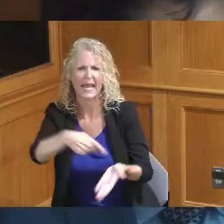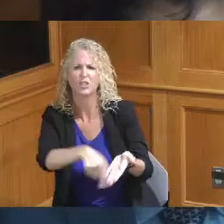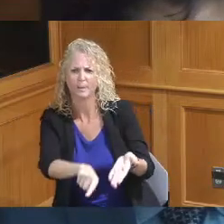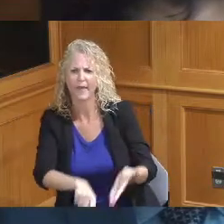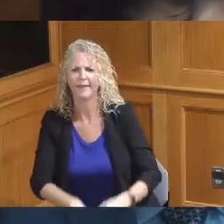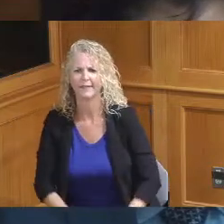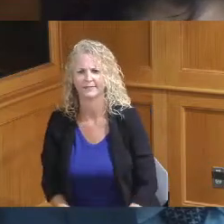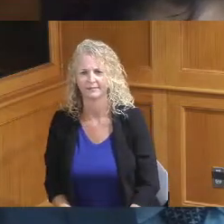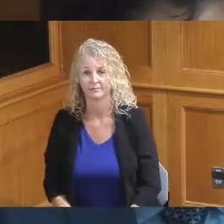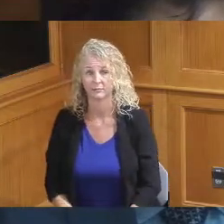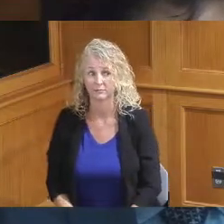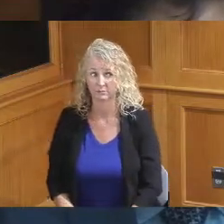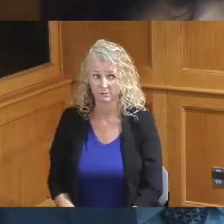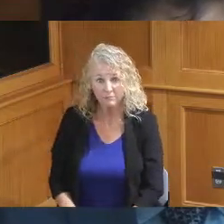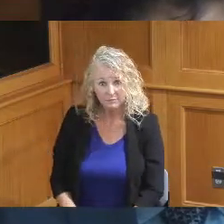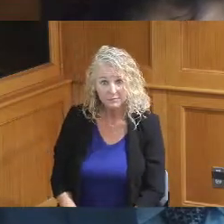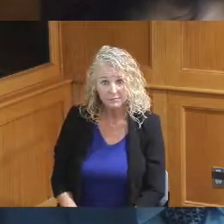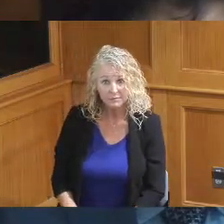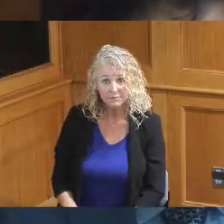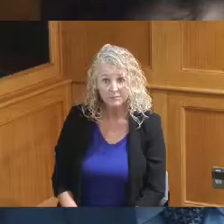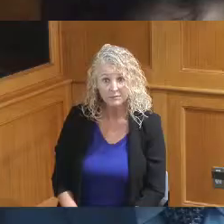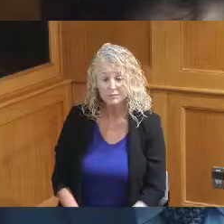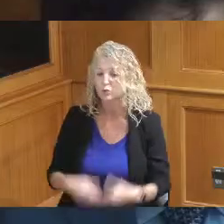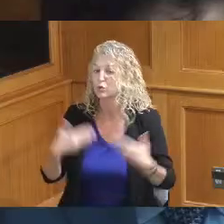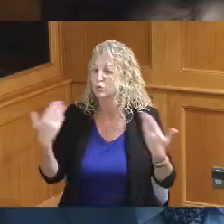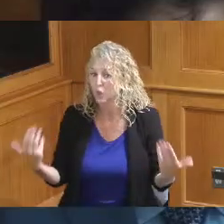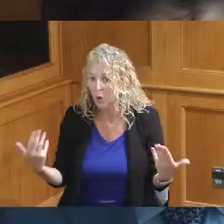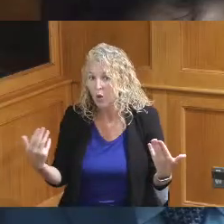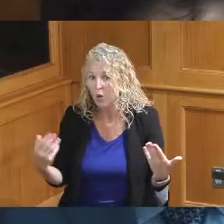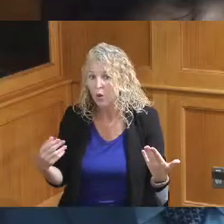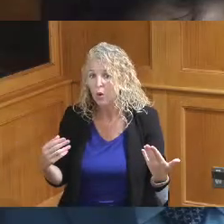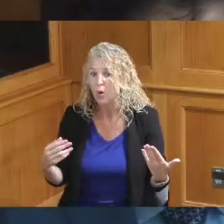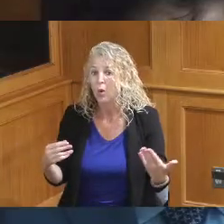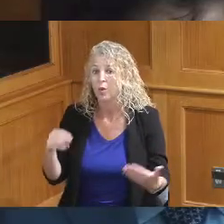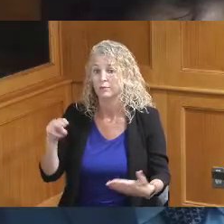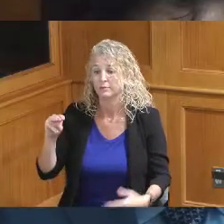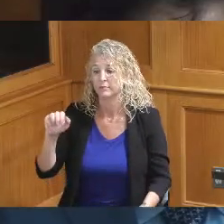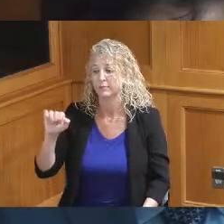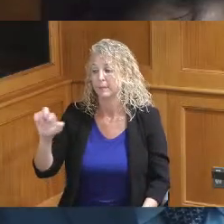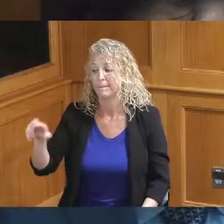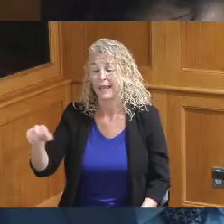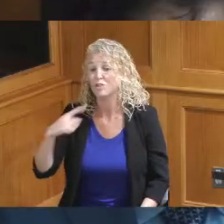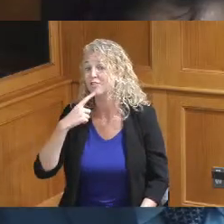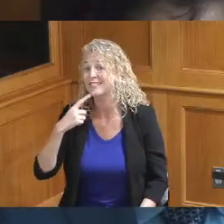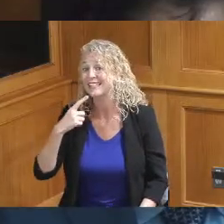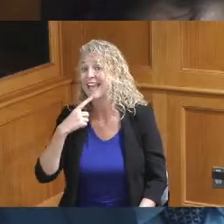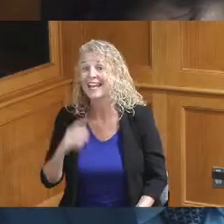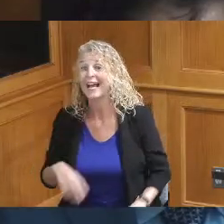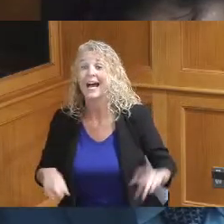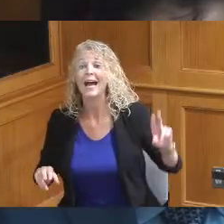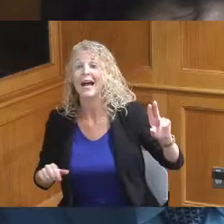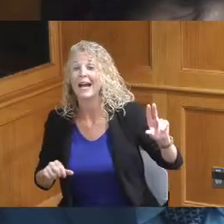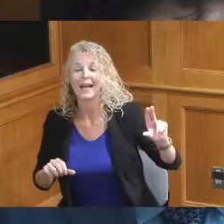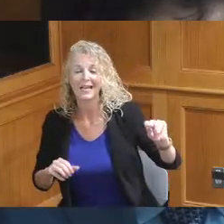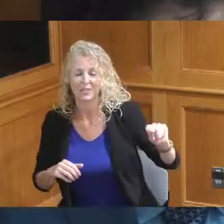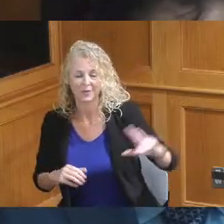tax. Well, the media ran to the mayor and council, and guess what? They said no,